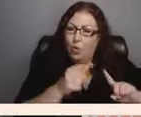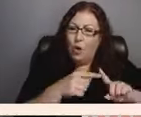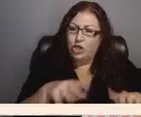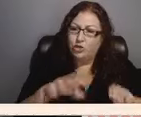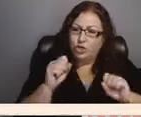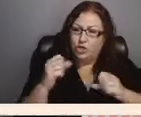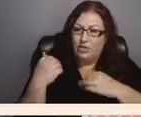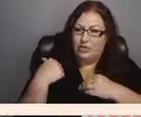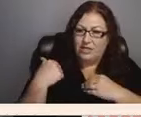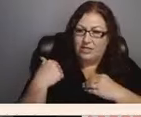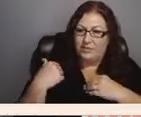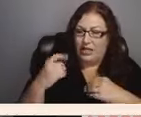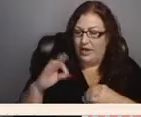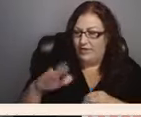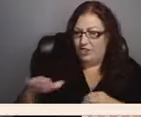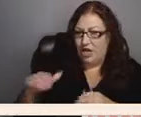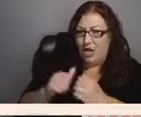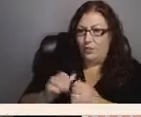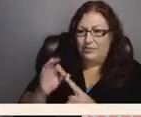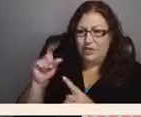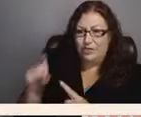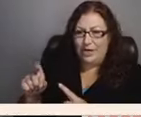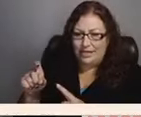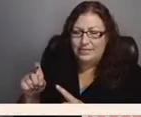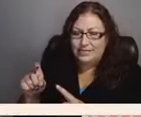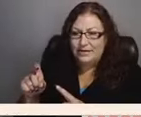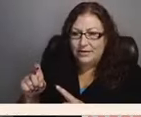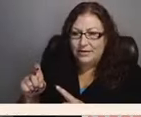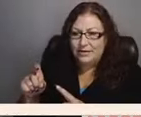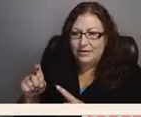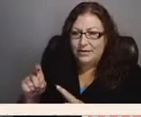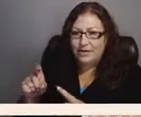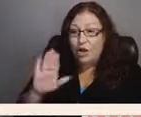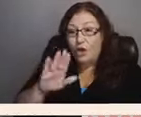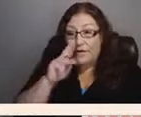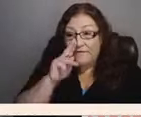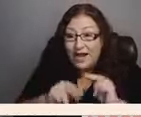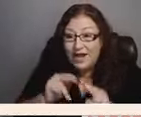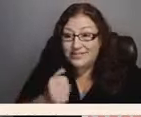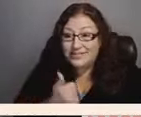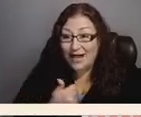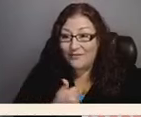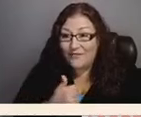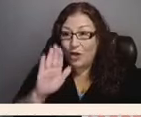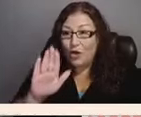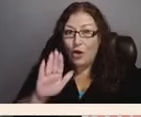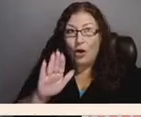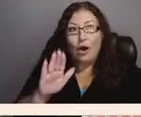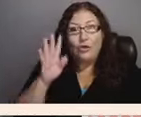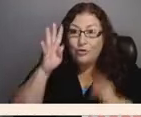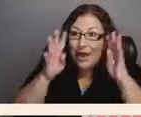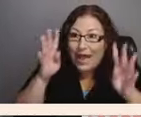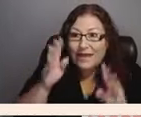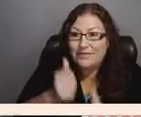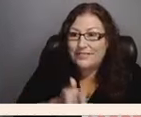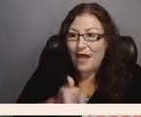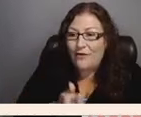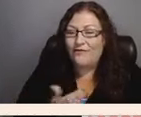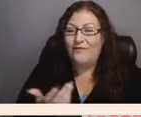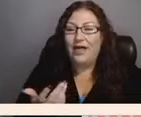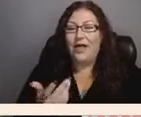of a child with special needs? Your fun self, your creative self. I worked with someone recently